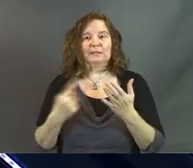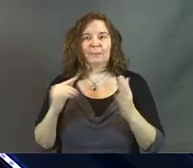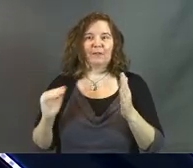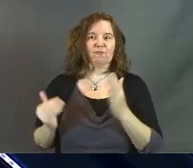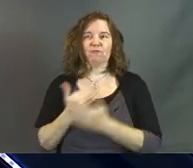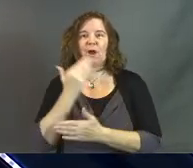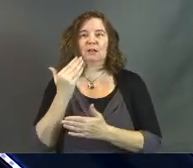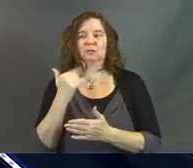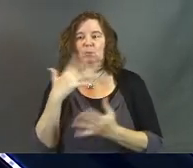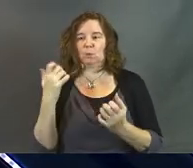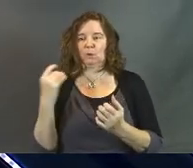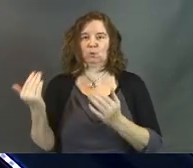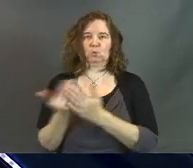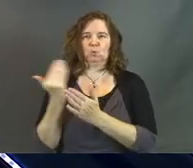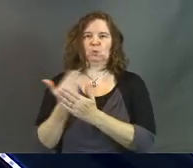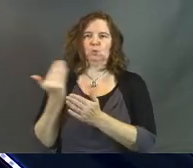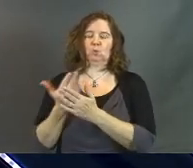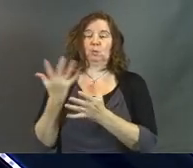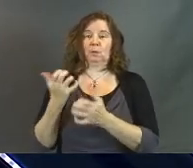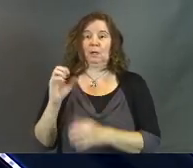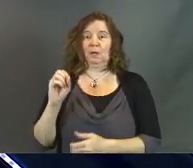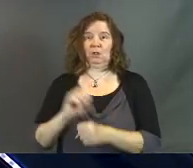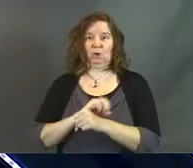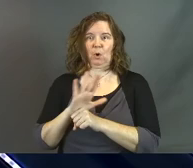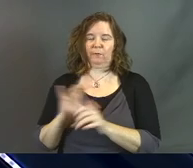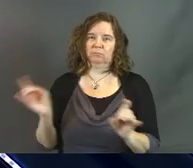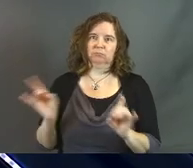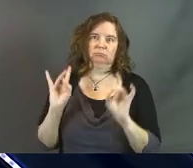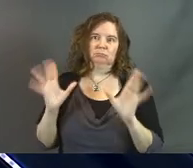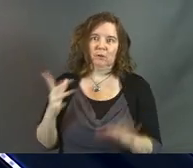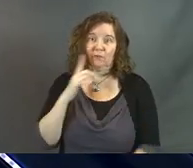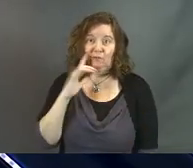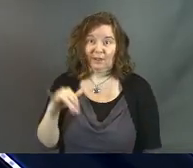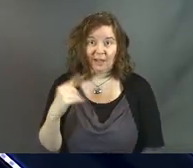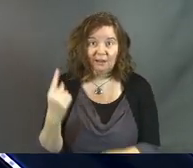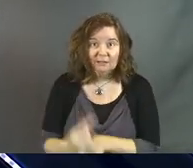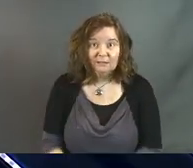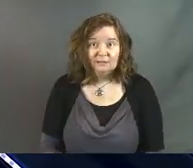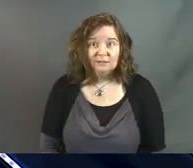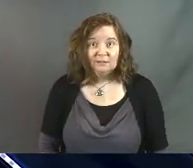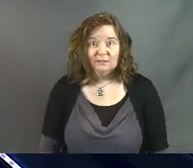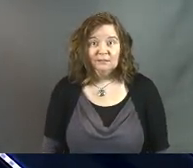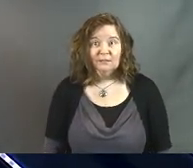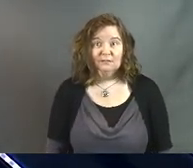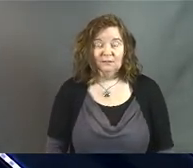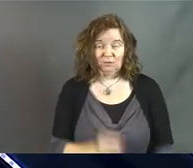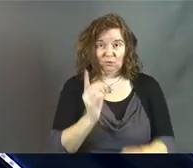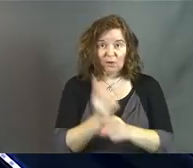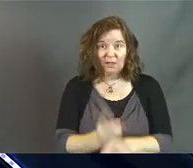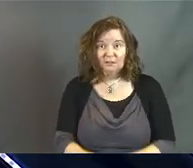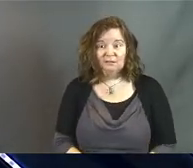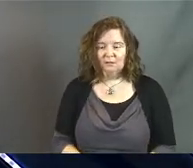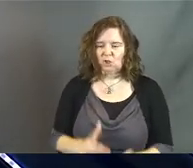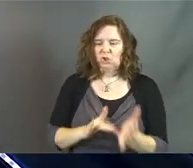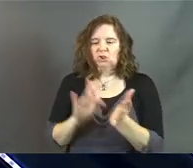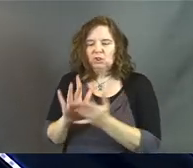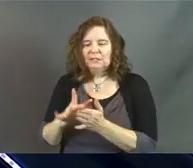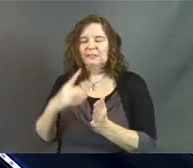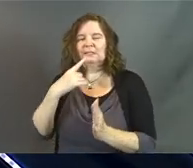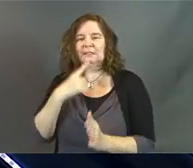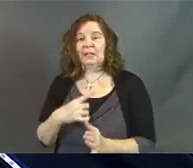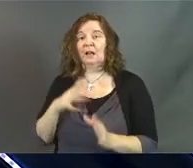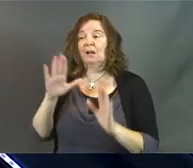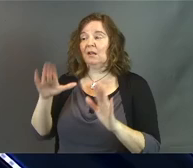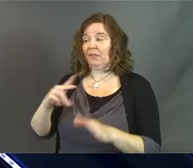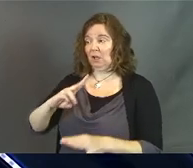something fresh and always wants something new. And COVID's been brutal to us, hasn't it? Right? Jesus says,